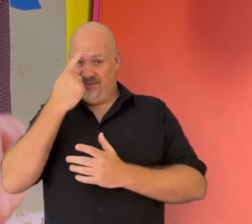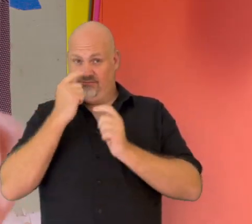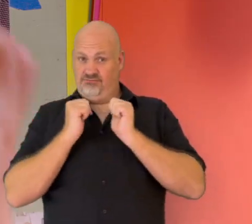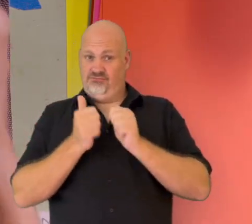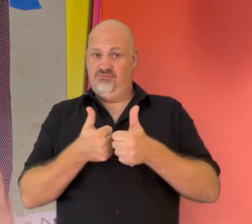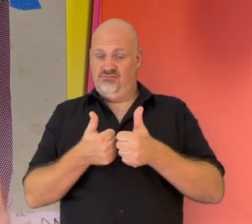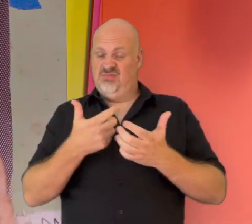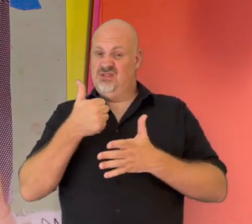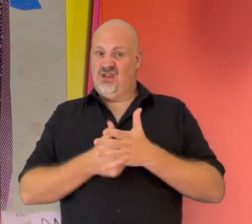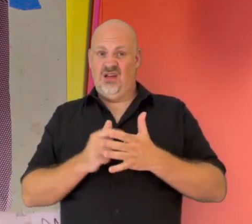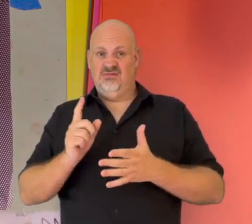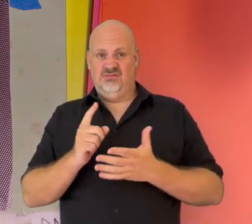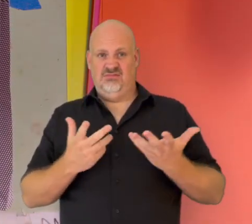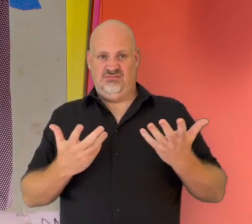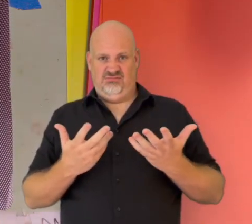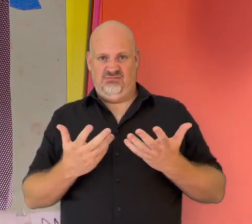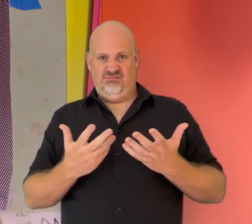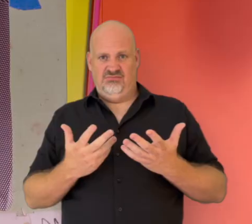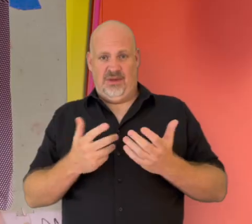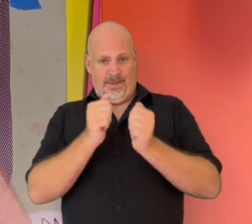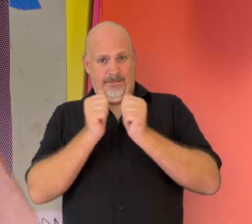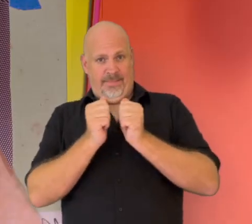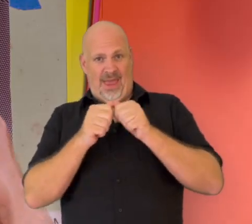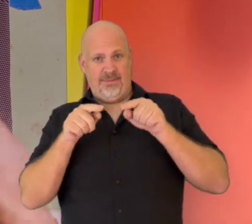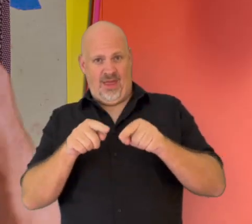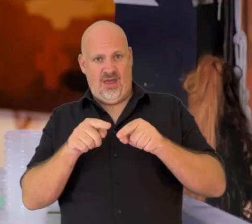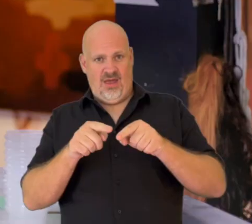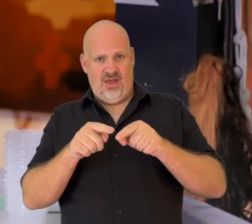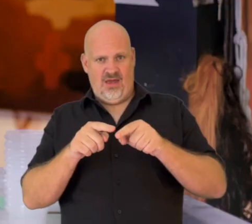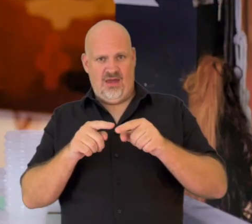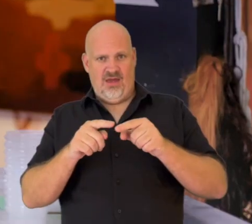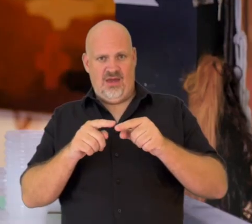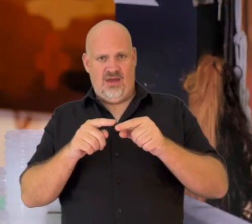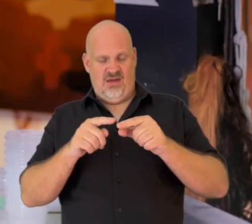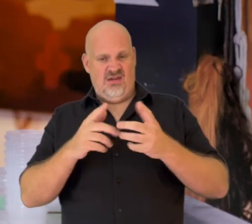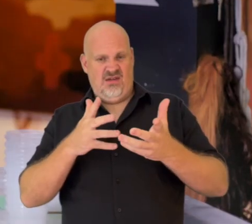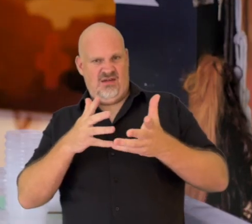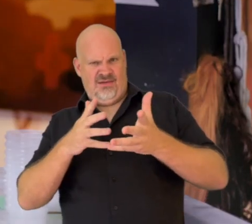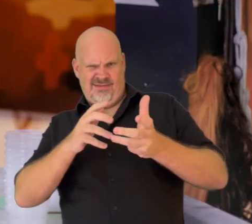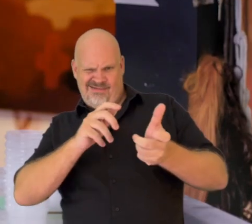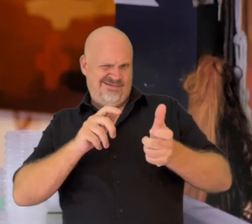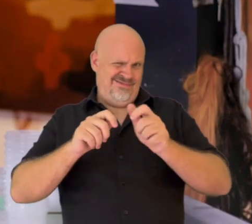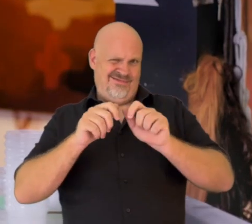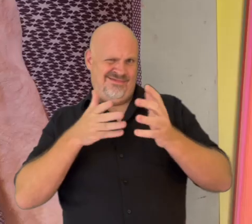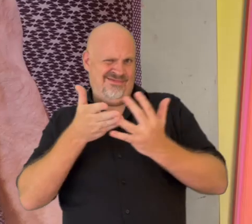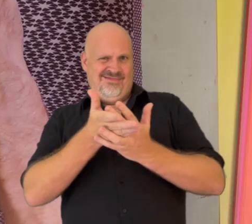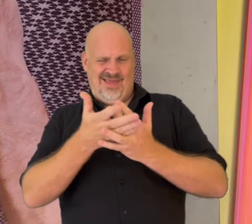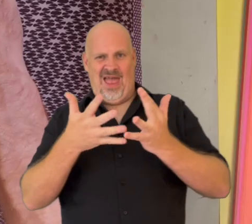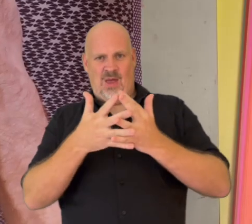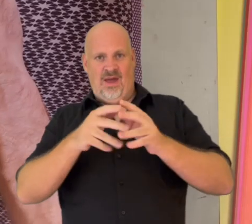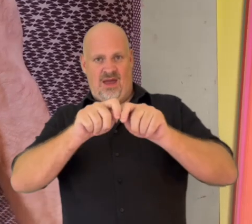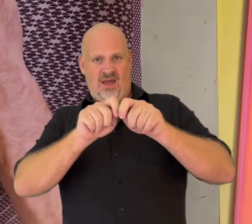of sabotage the sovereignty of the piece of paper, is to just fold it in half